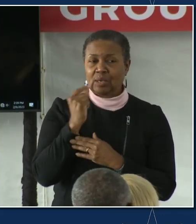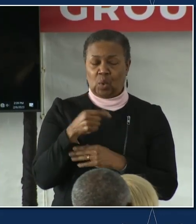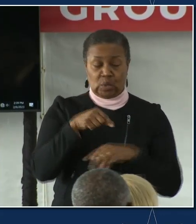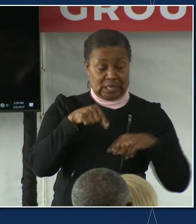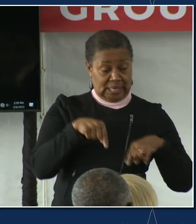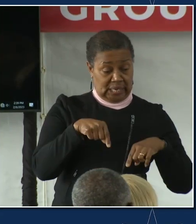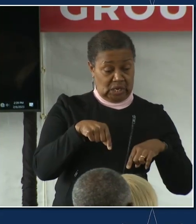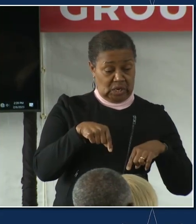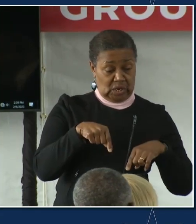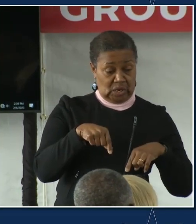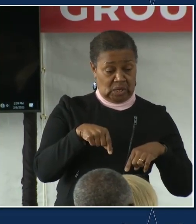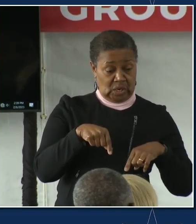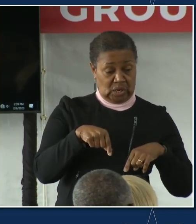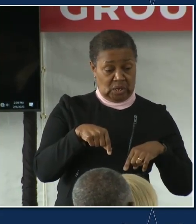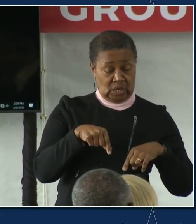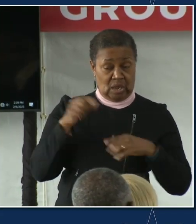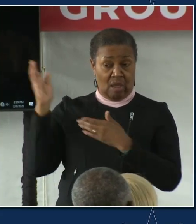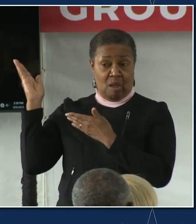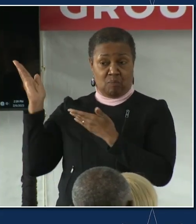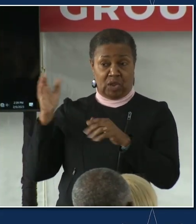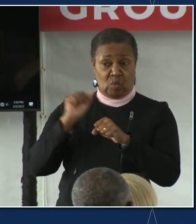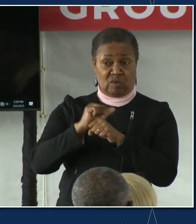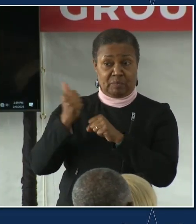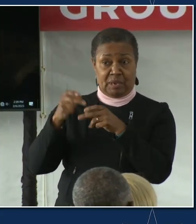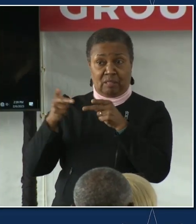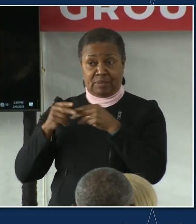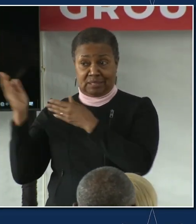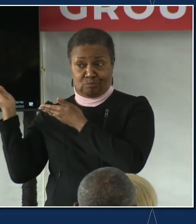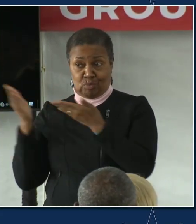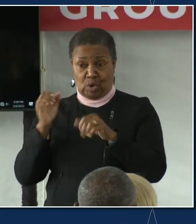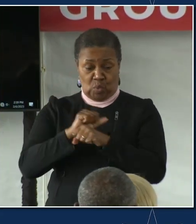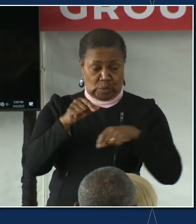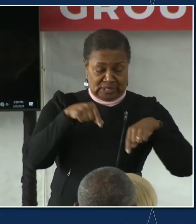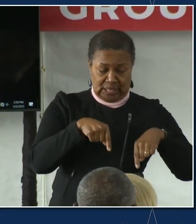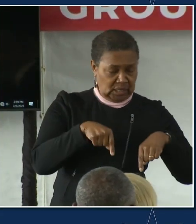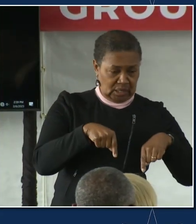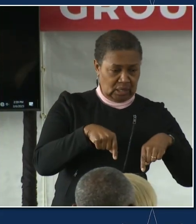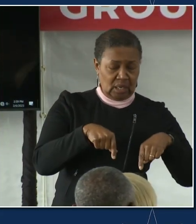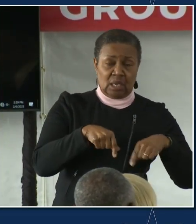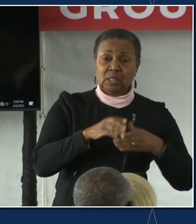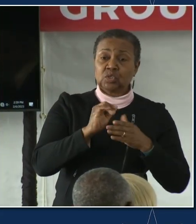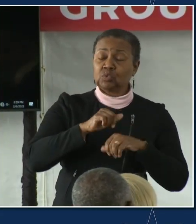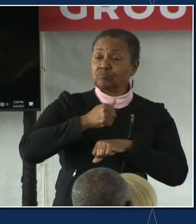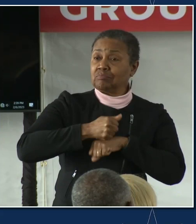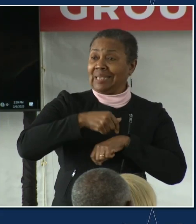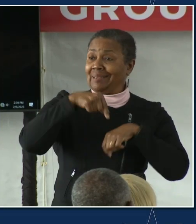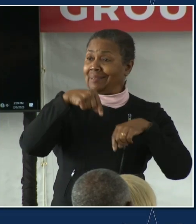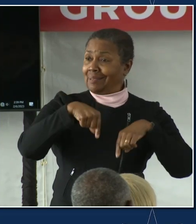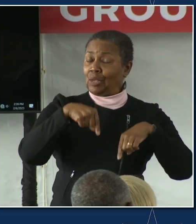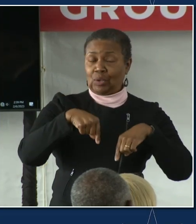here importing workers from someplace else. These studios are gonna be here.